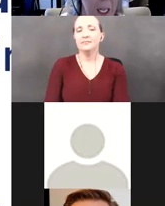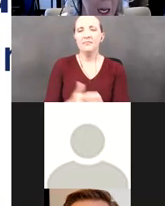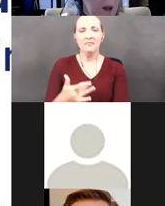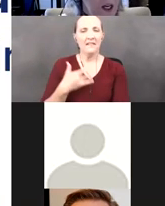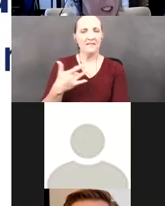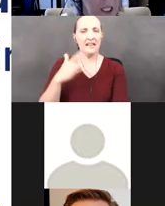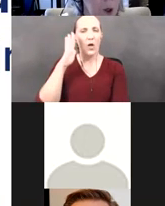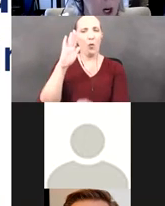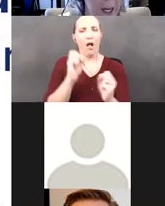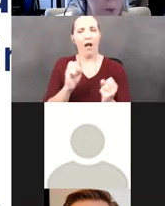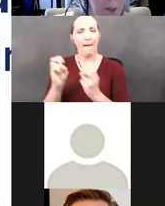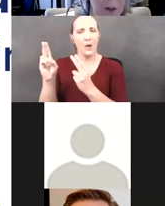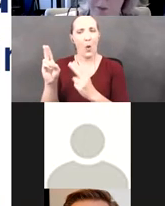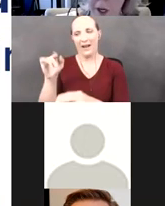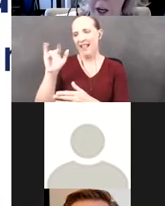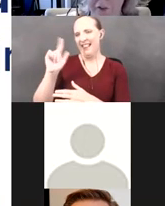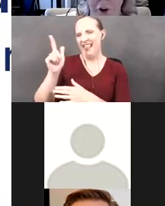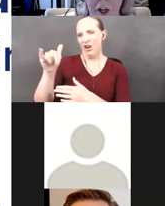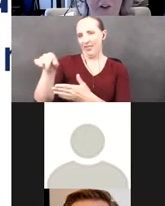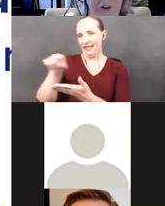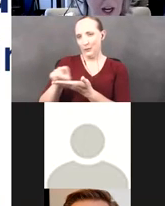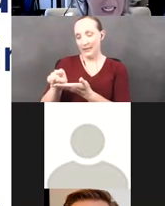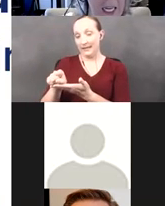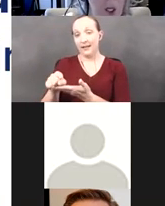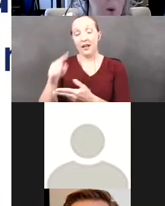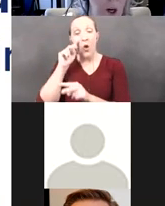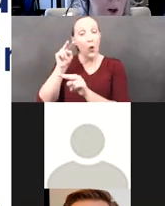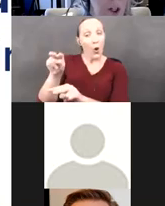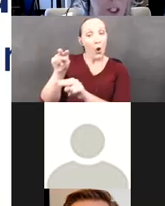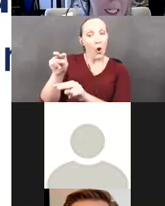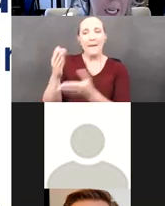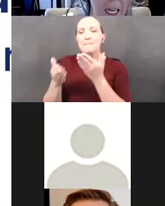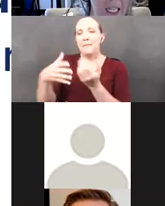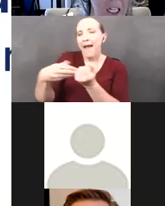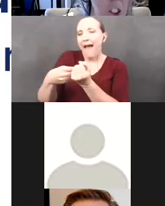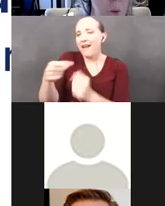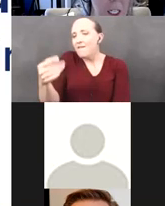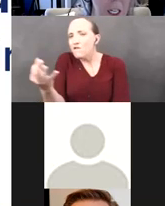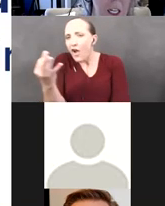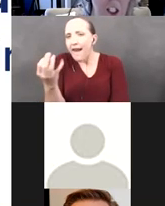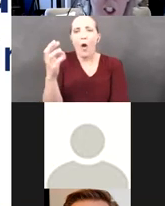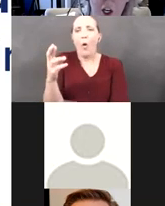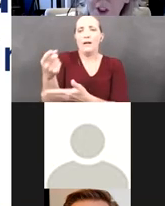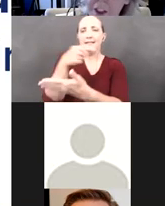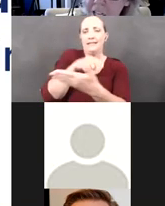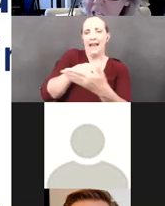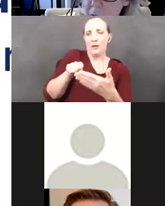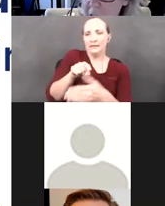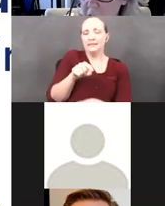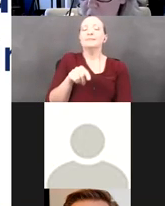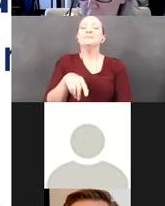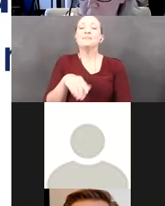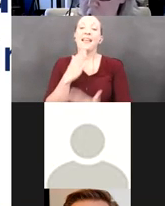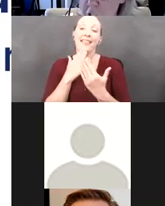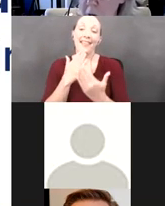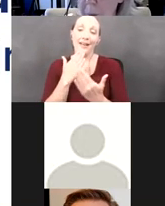week. Tal vez más Keep your eye adelante esta open semana, por for favor estén pendientes Friday or de tal early vez viernes next week. o So thank you principios de la